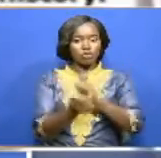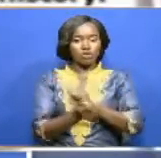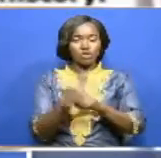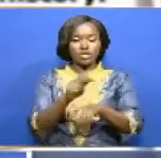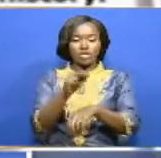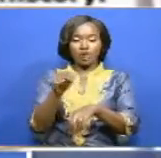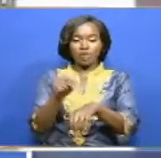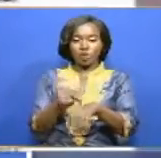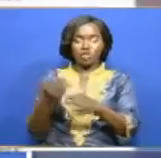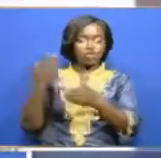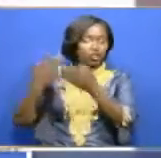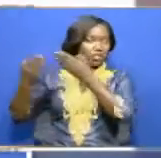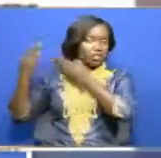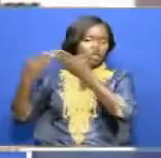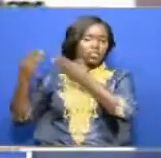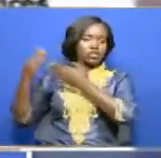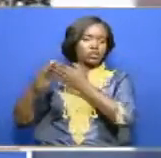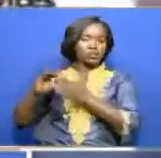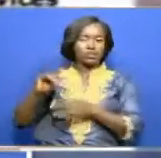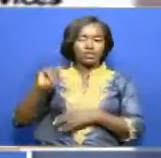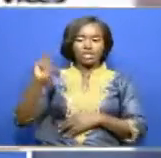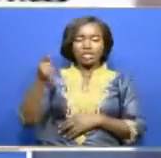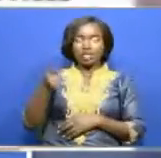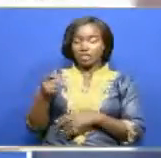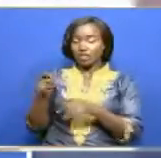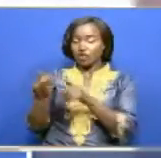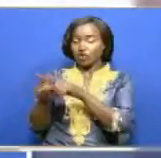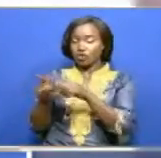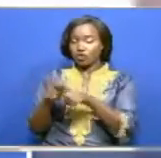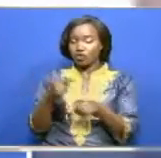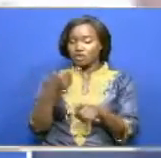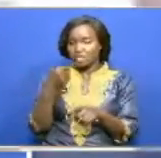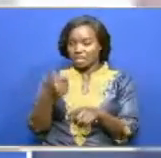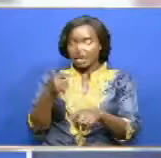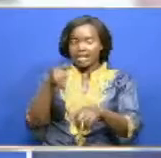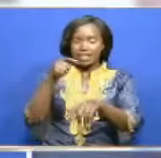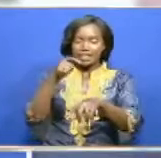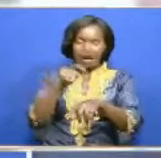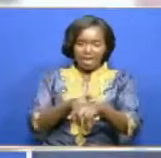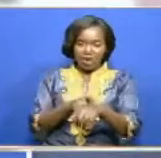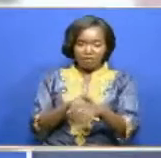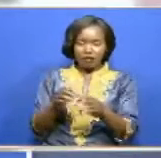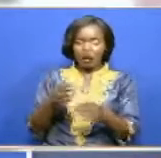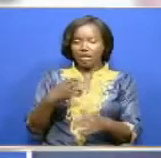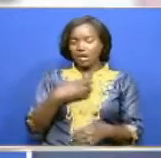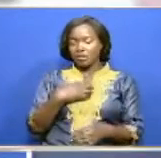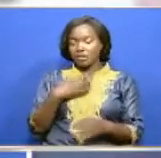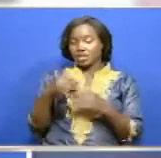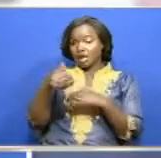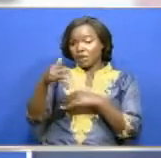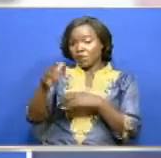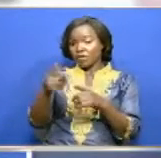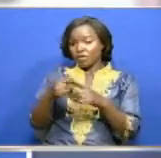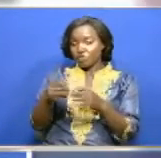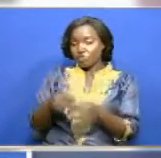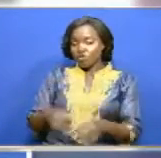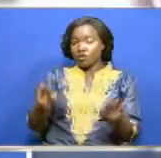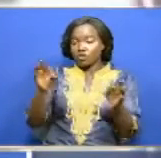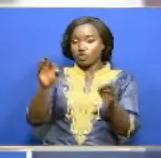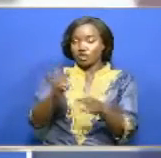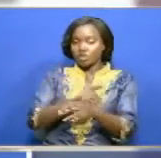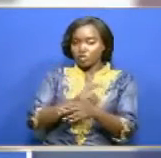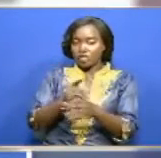nation's history. Kenya further noted that during the cabinet's time away from official duties, the delivery of